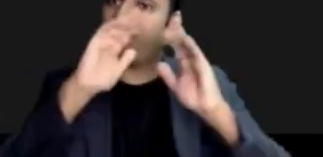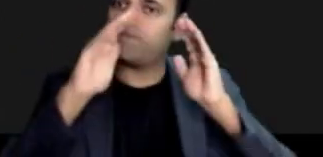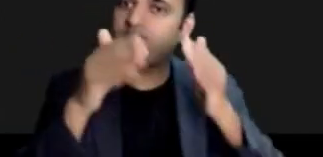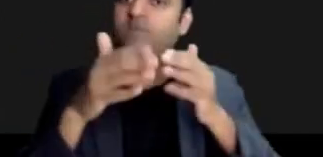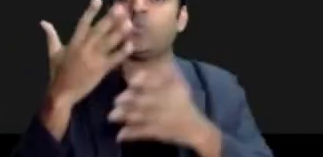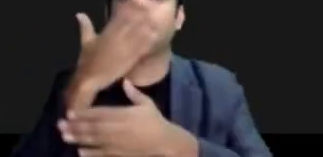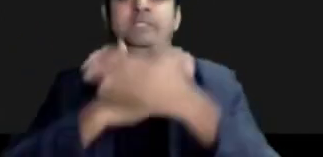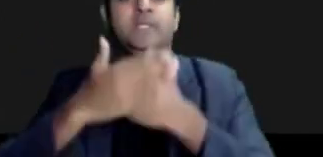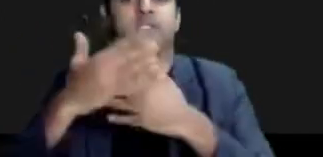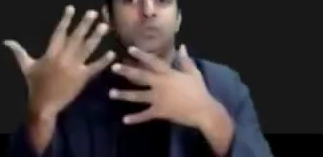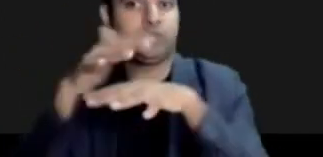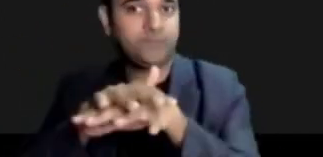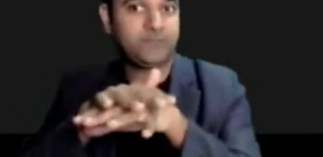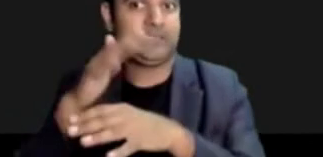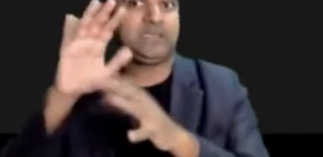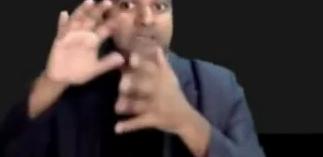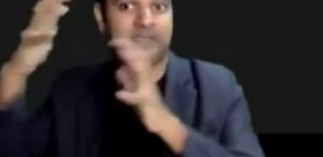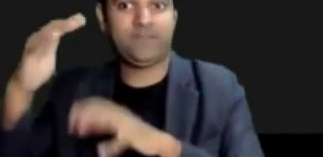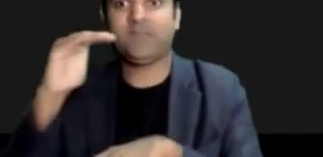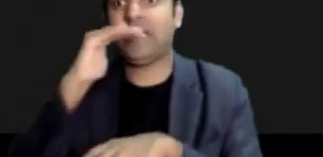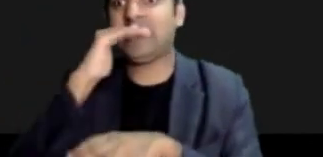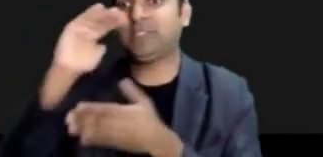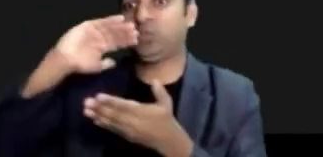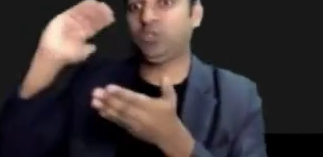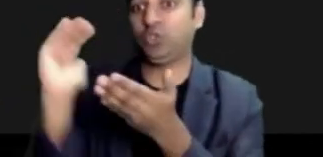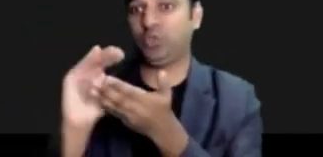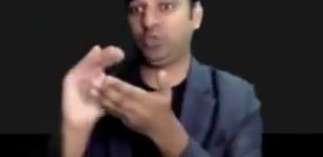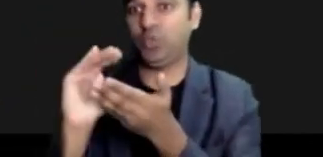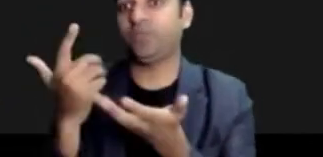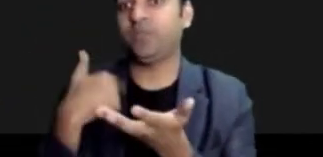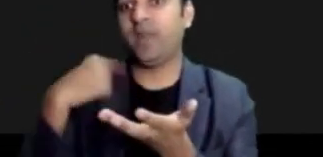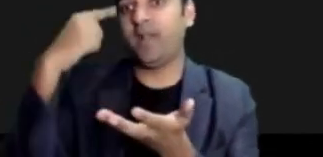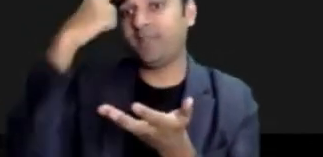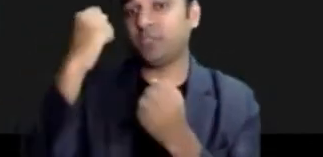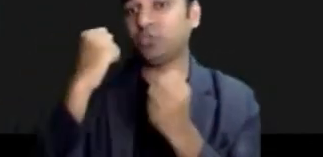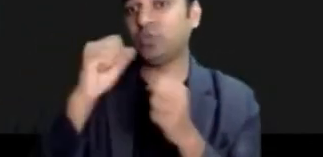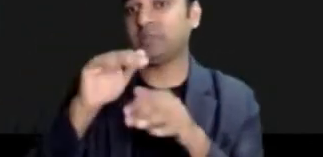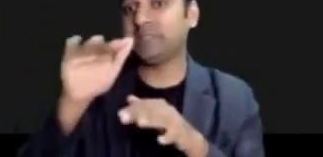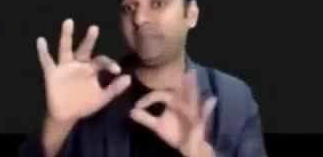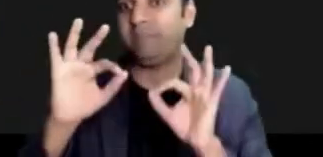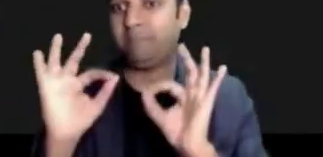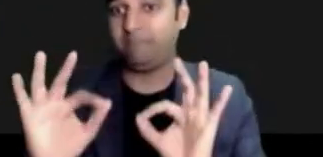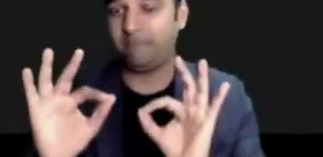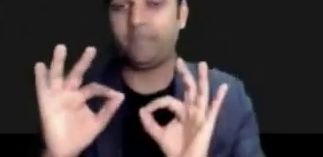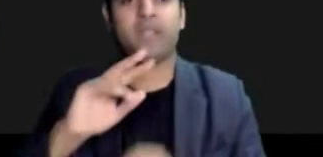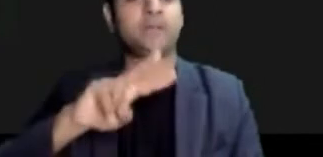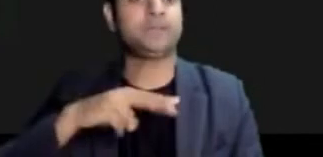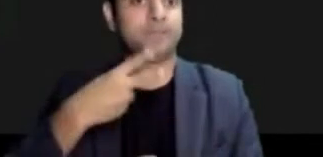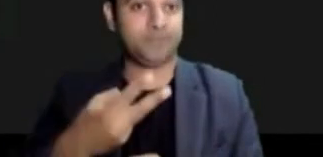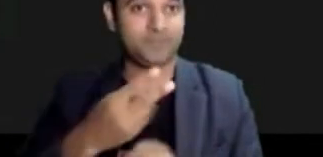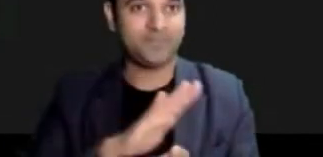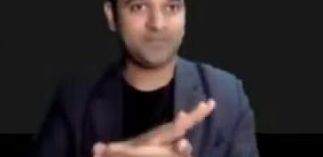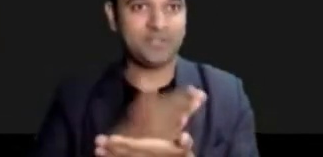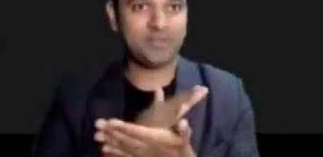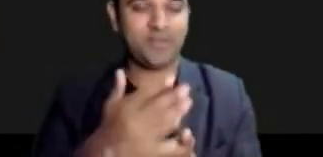shaping the future and unifying the voice. Of course, if anyone in the audience has experiences and have taken steps on